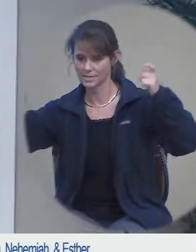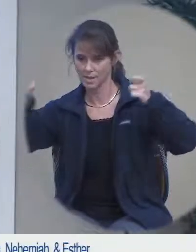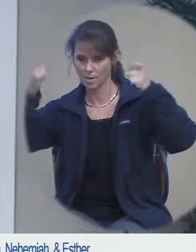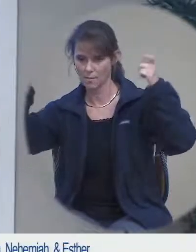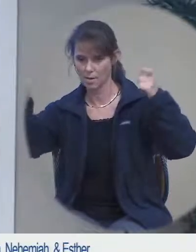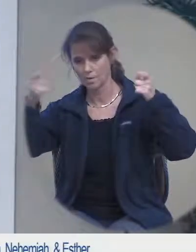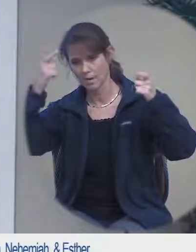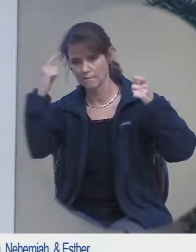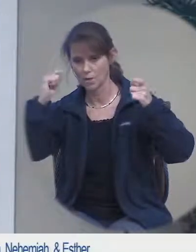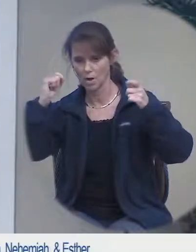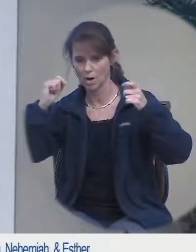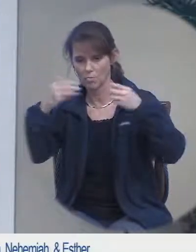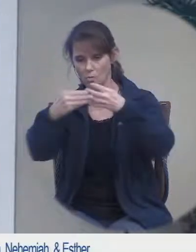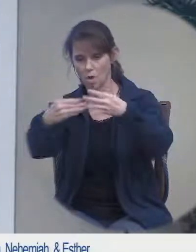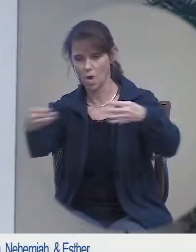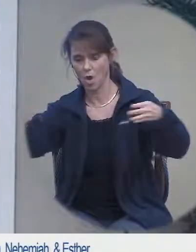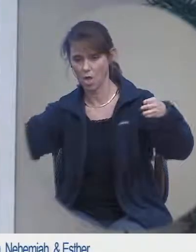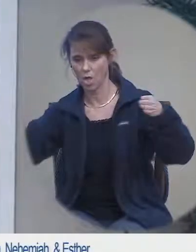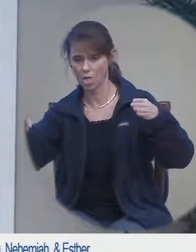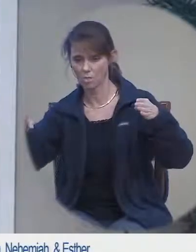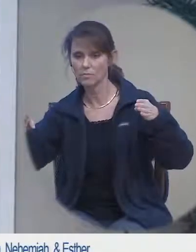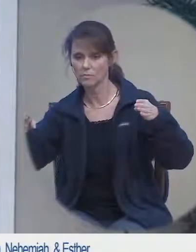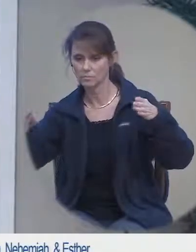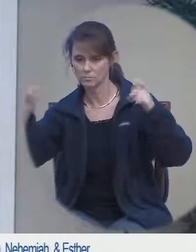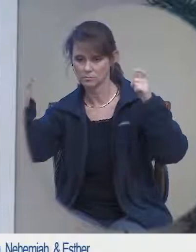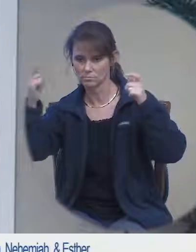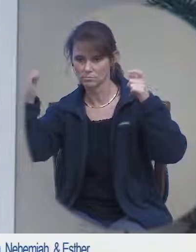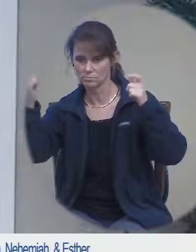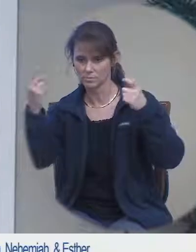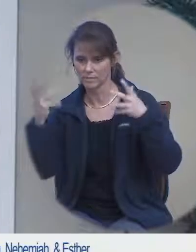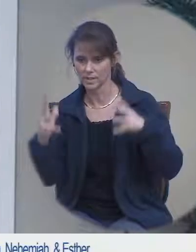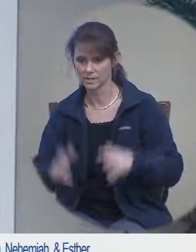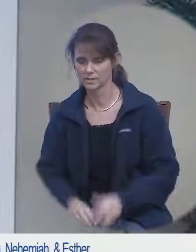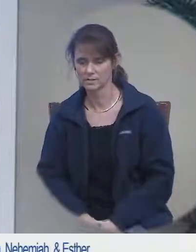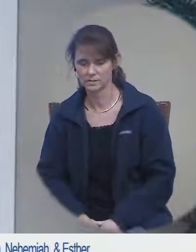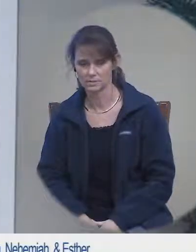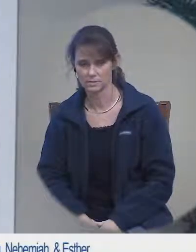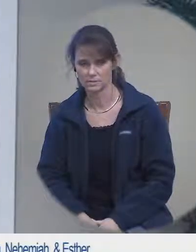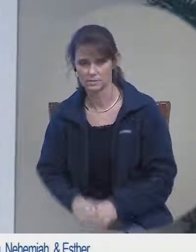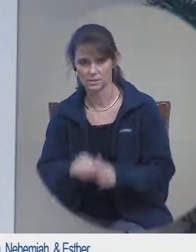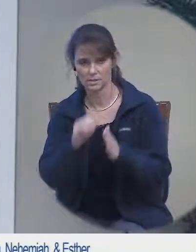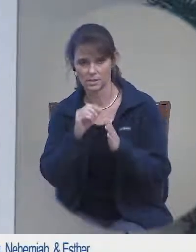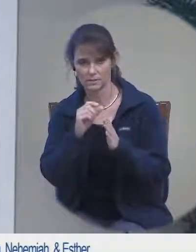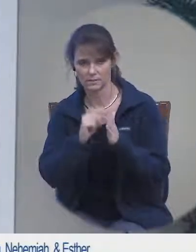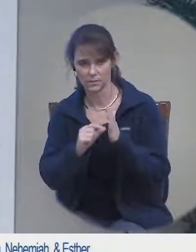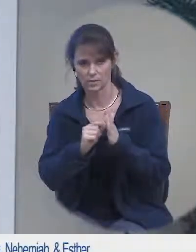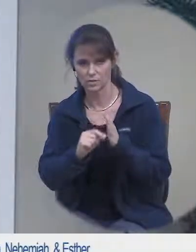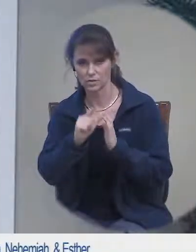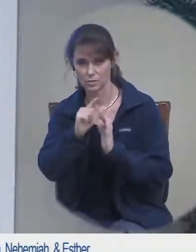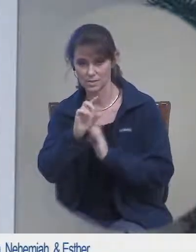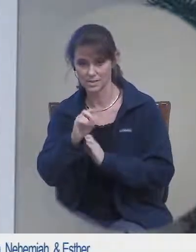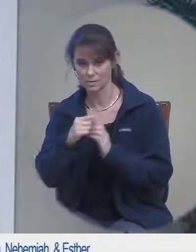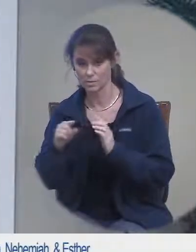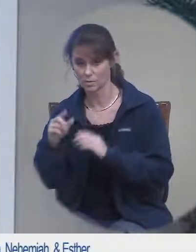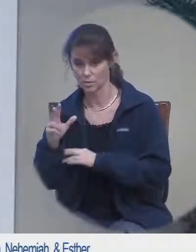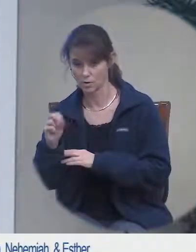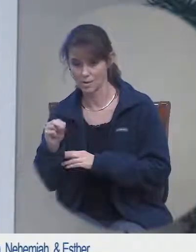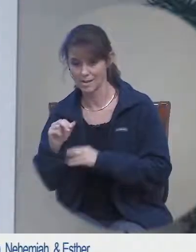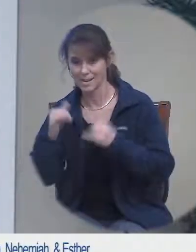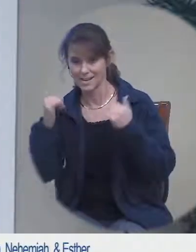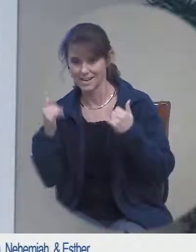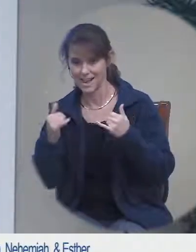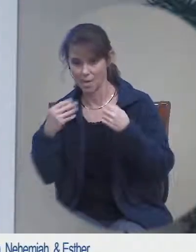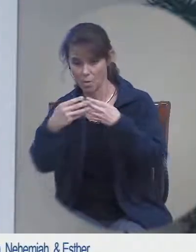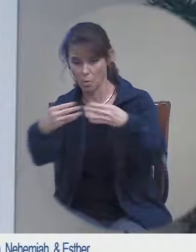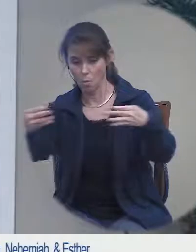reading as we begin verses 27 through 30. It says, "Now at the dedication of the wall